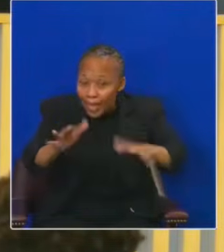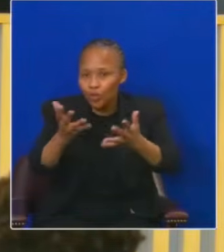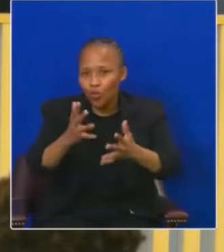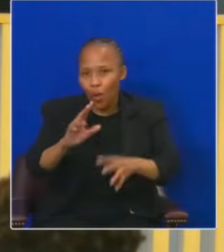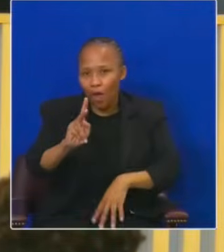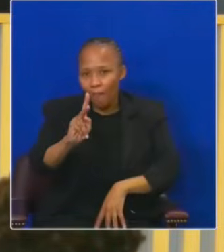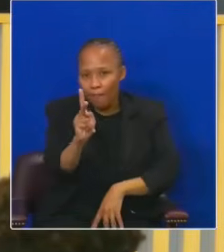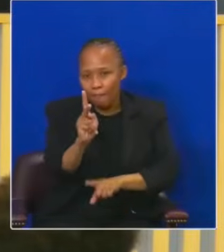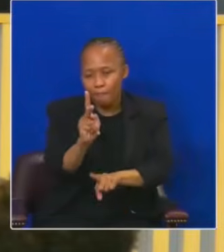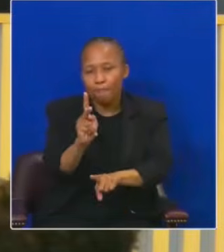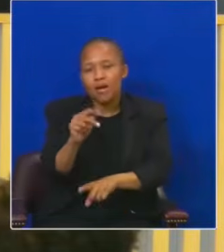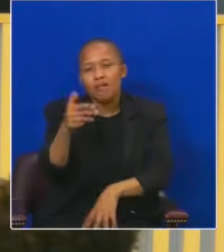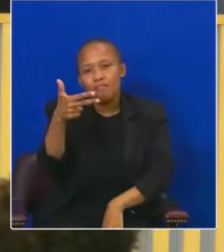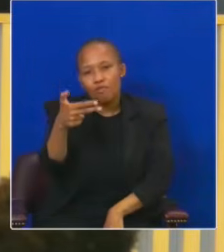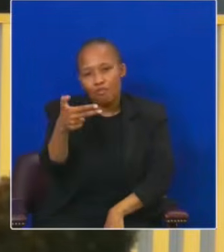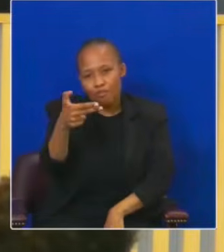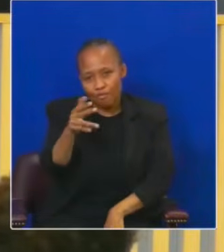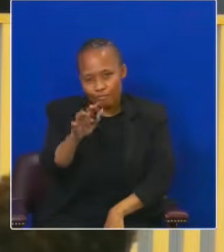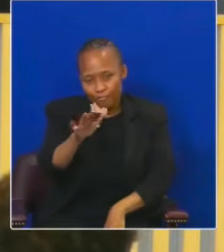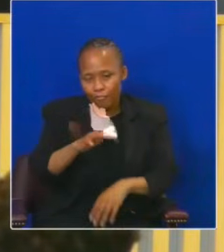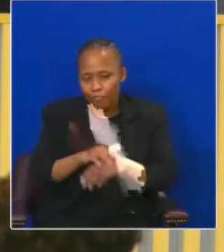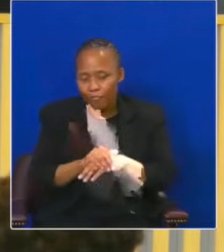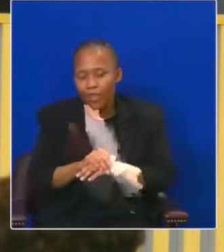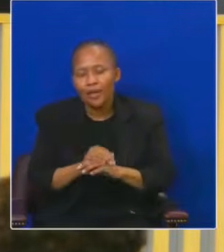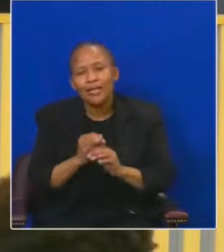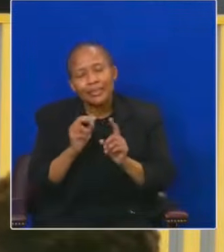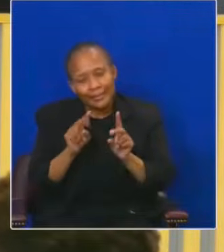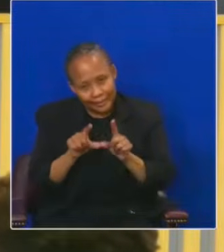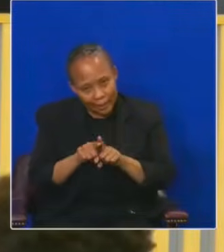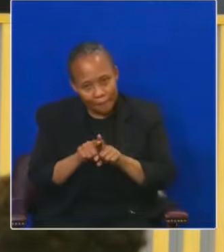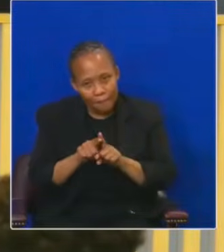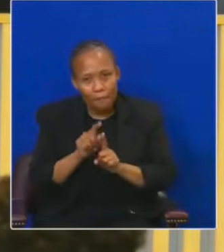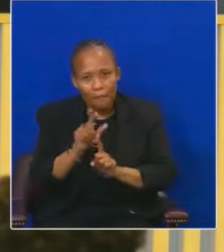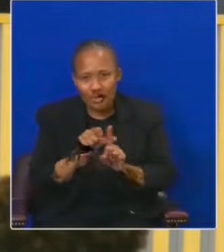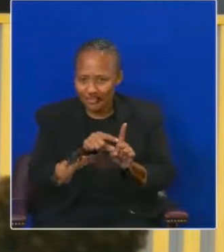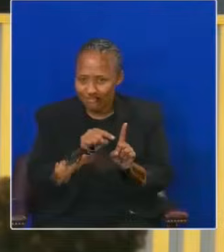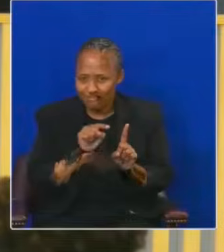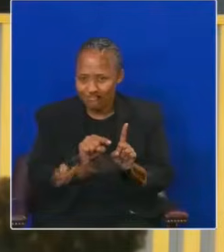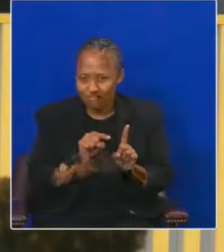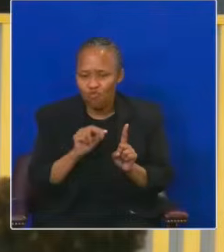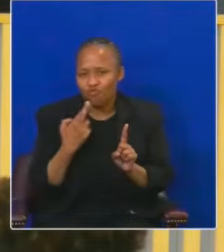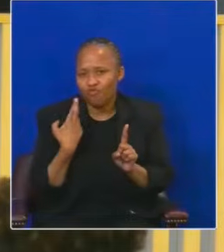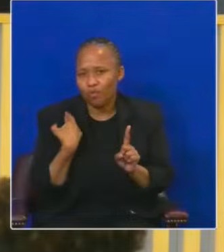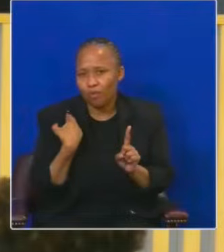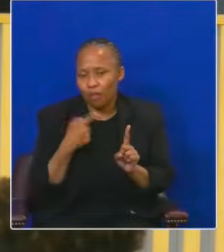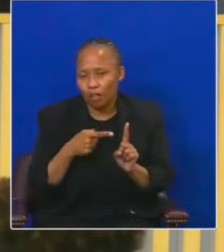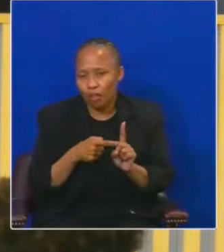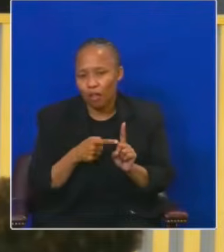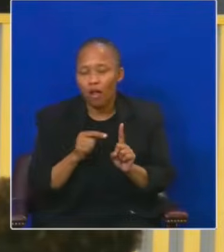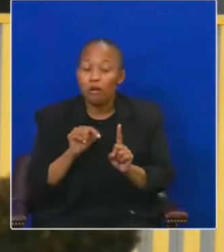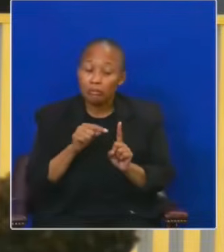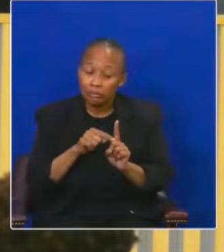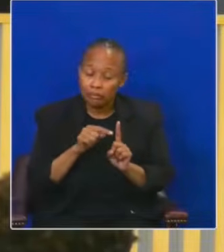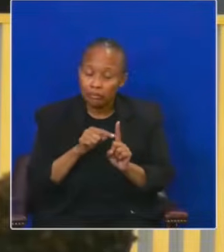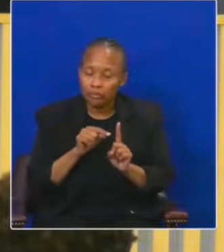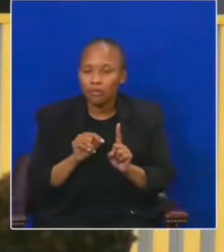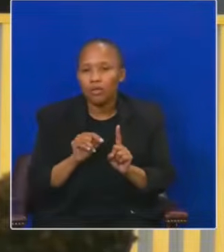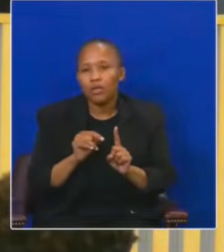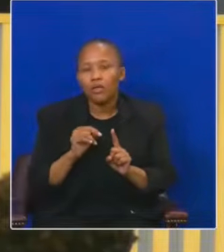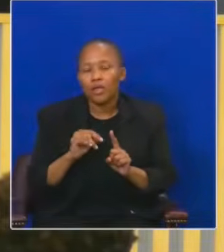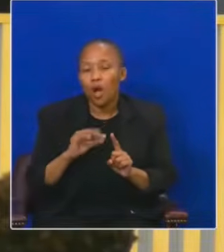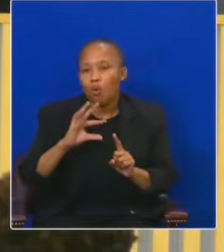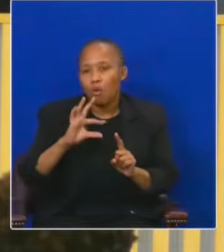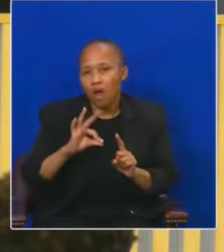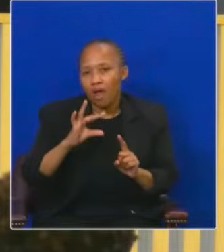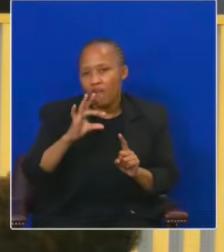That responsible person also is the person who on a daily basis, on a day-to-day operations